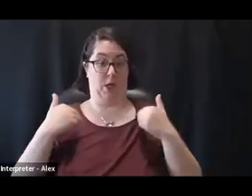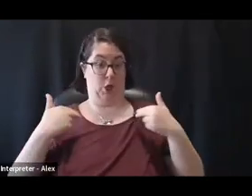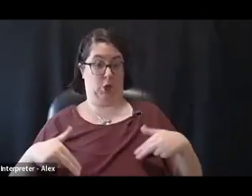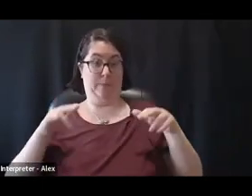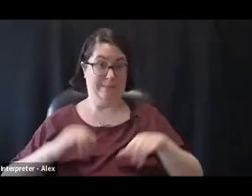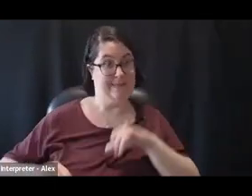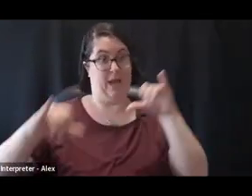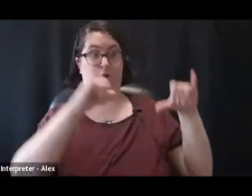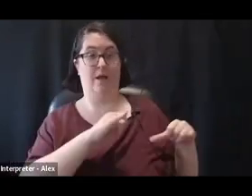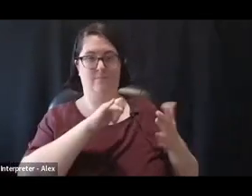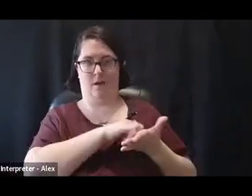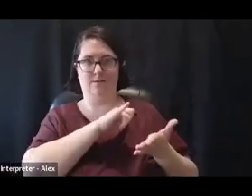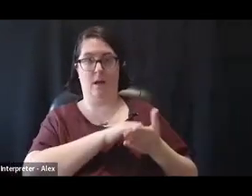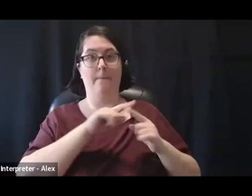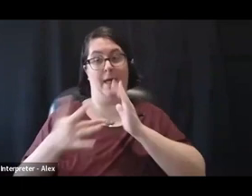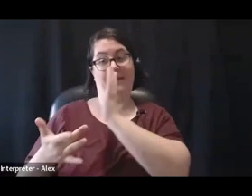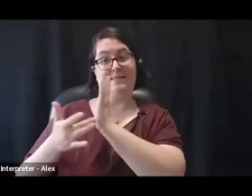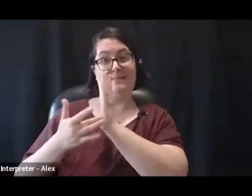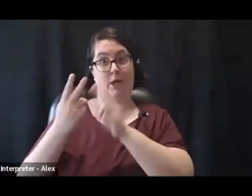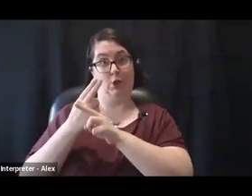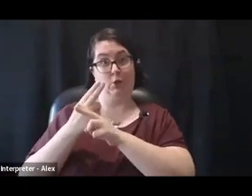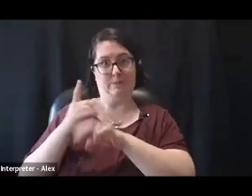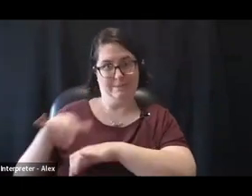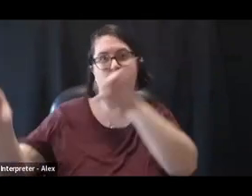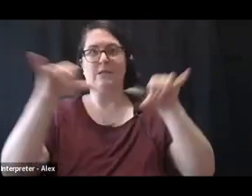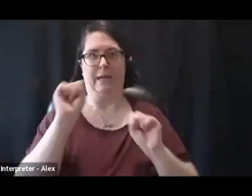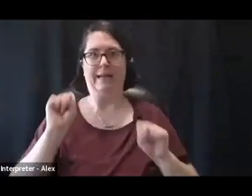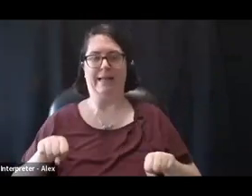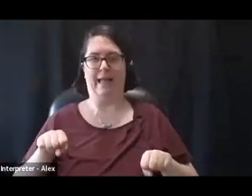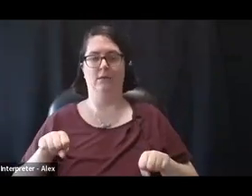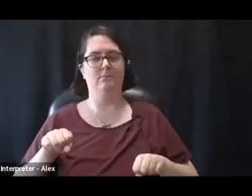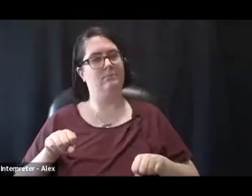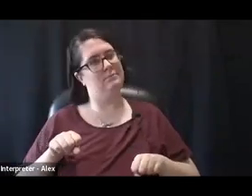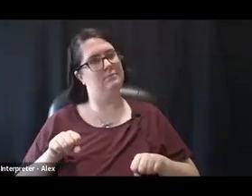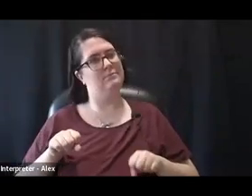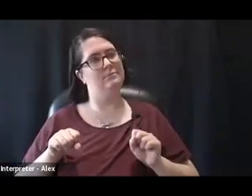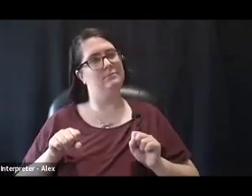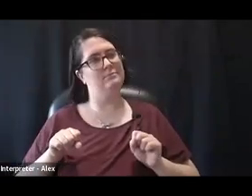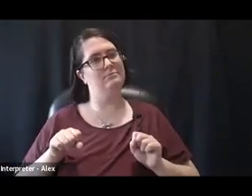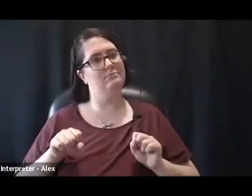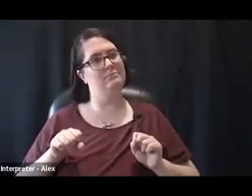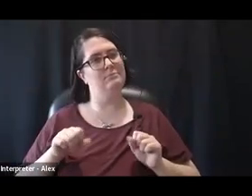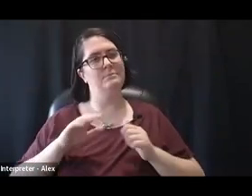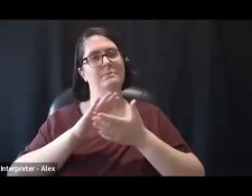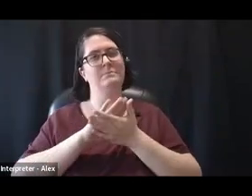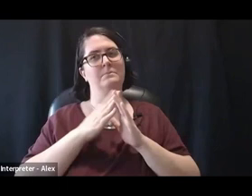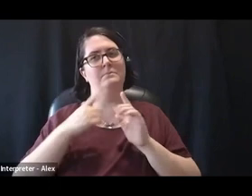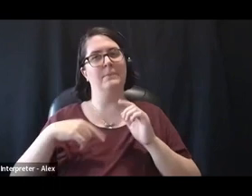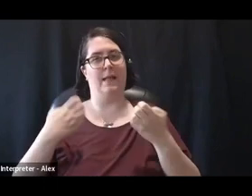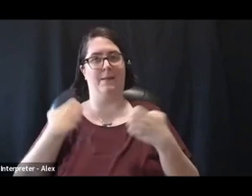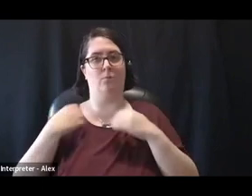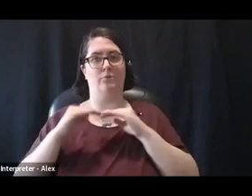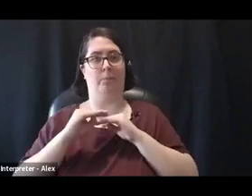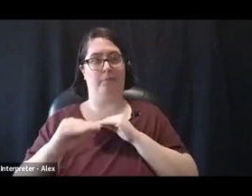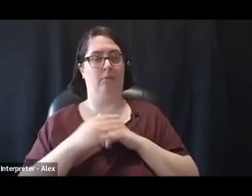but you can absolutely standardize the tech that they use. And how that can be a means to sort of like flatten emotions,